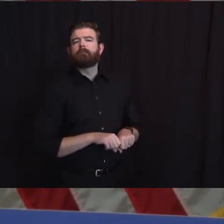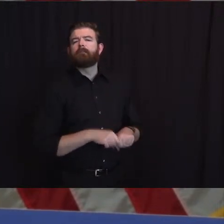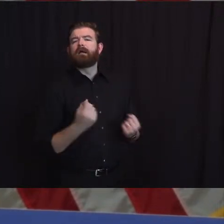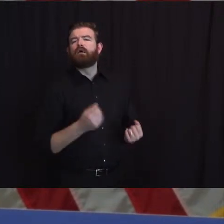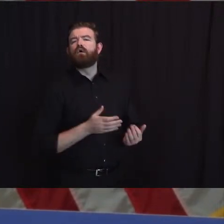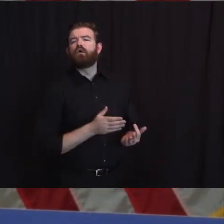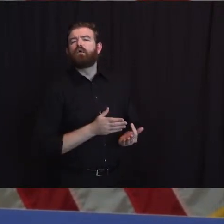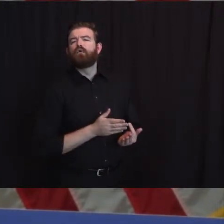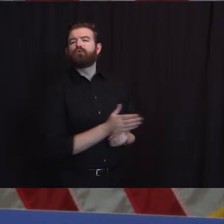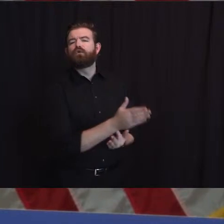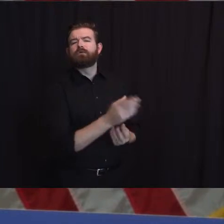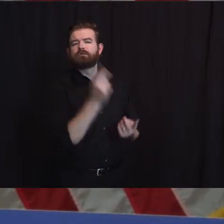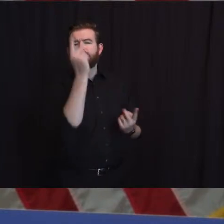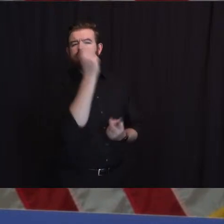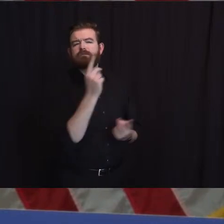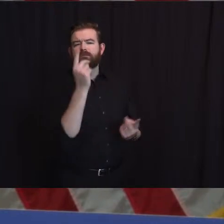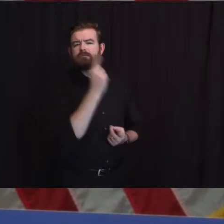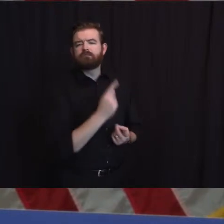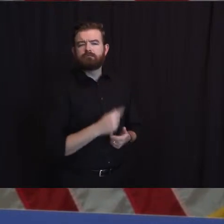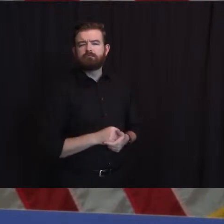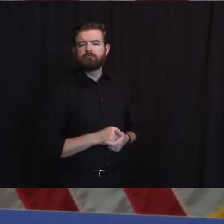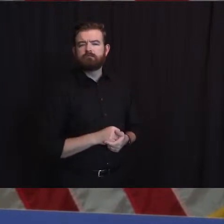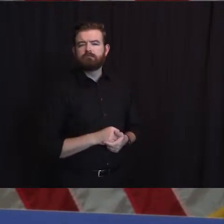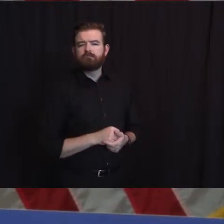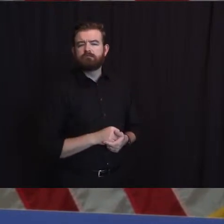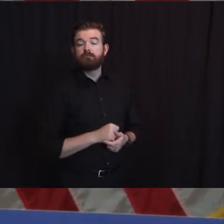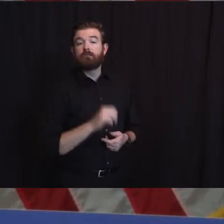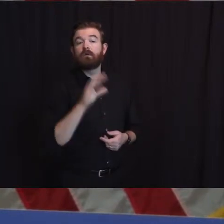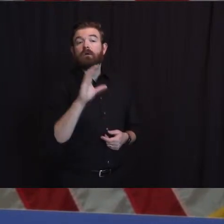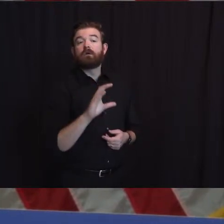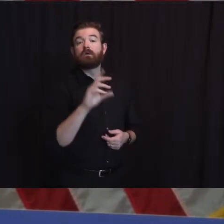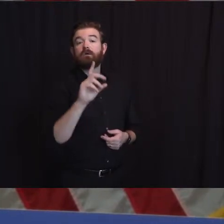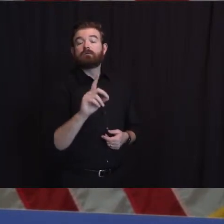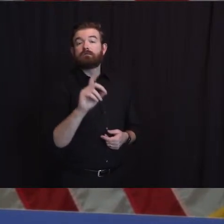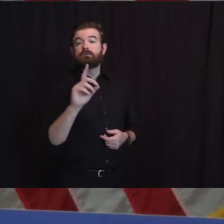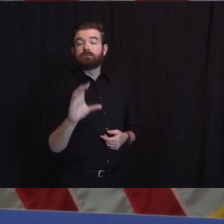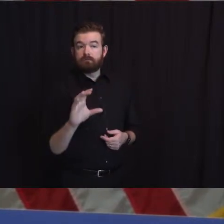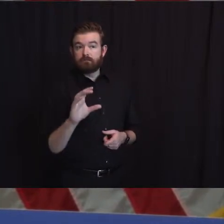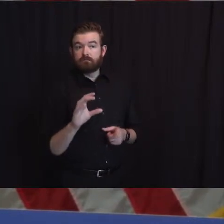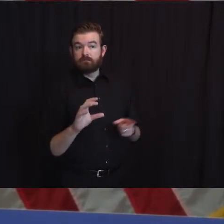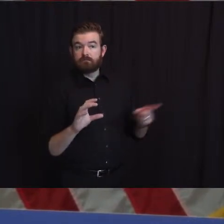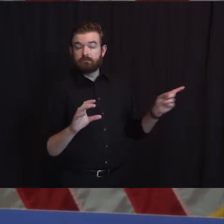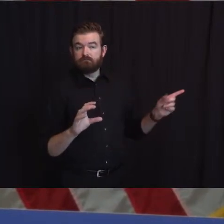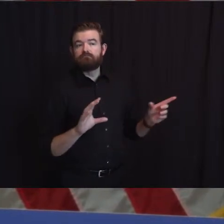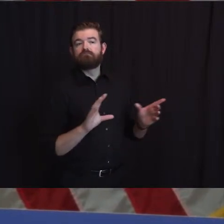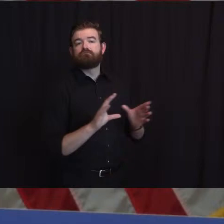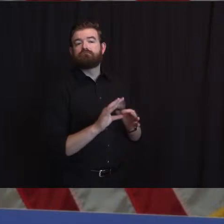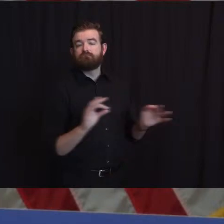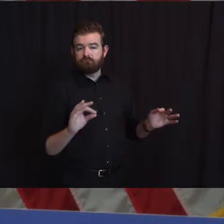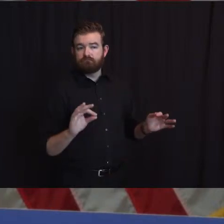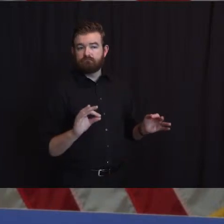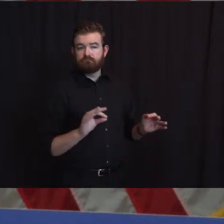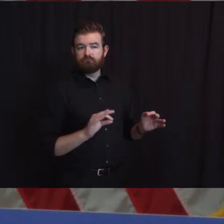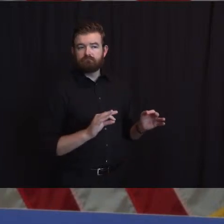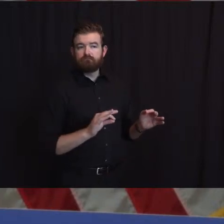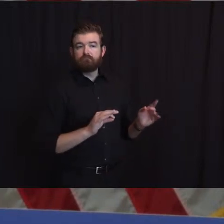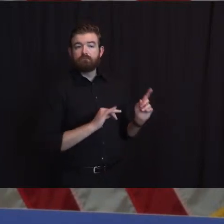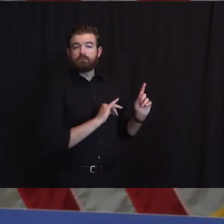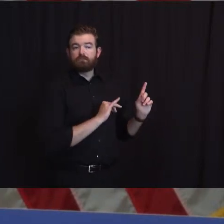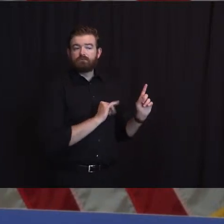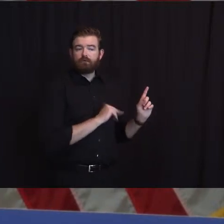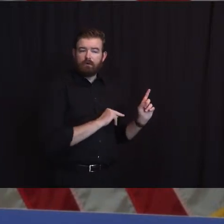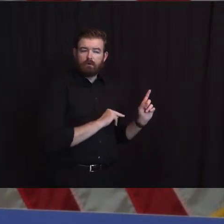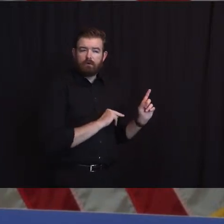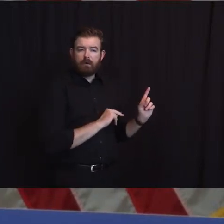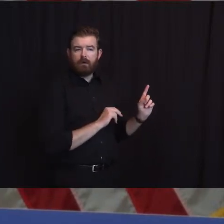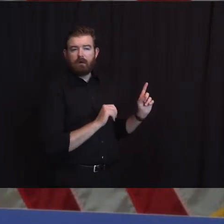press conferences. And they're reporting between 1st of January and the end of April, a little over 10,000 cases of